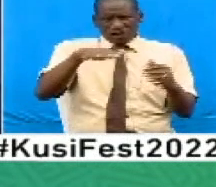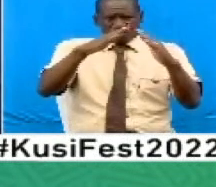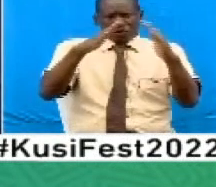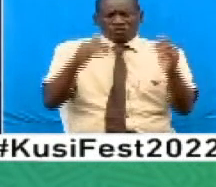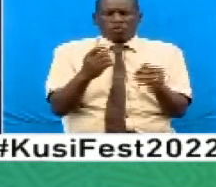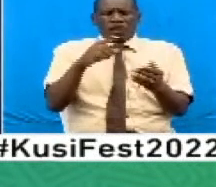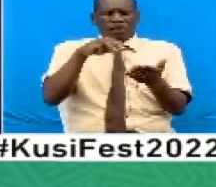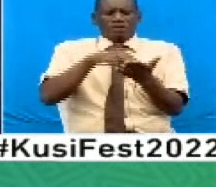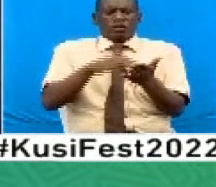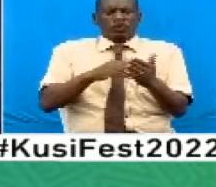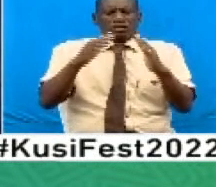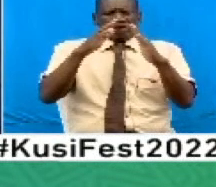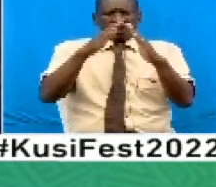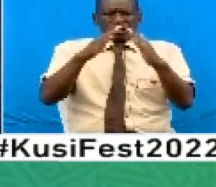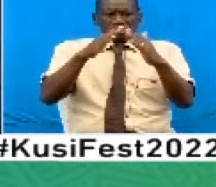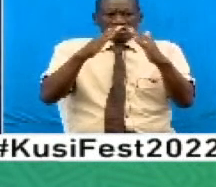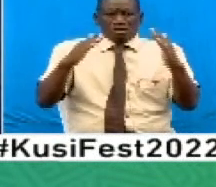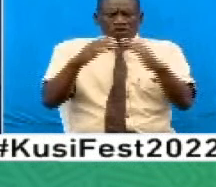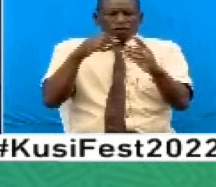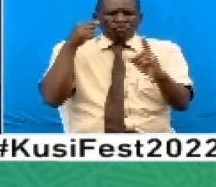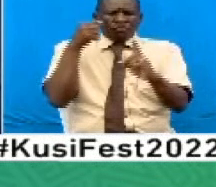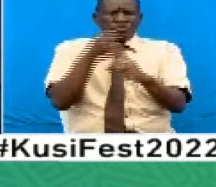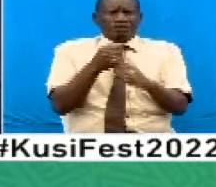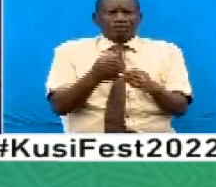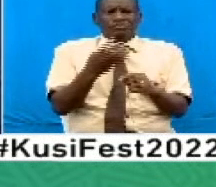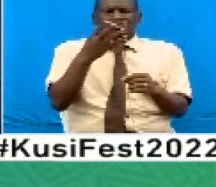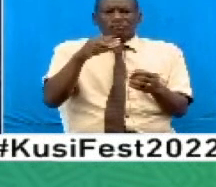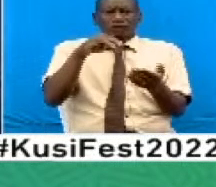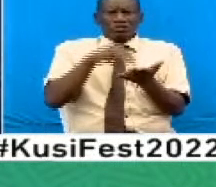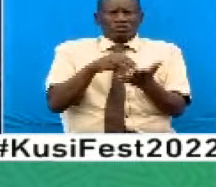1 million households, impacting 4 million,